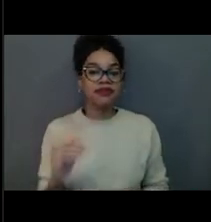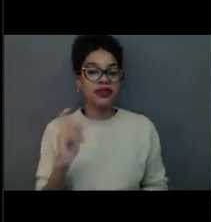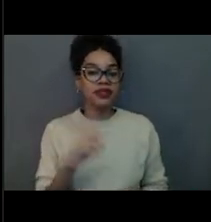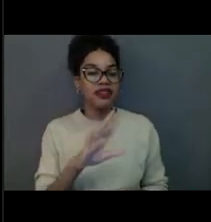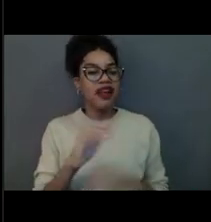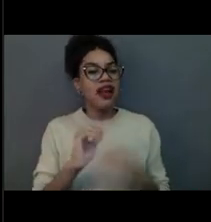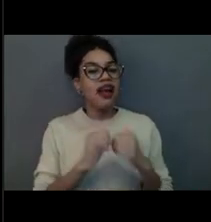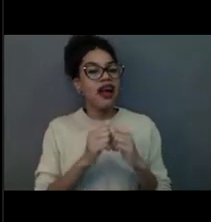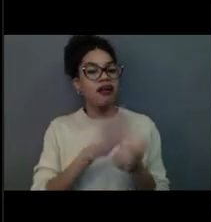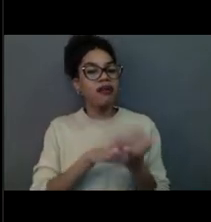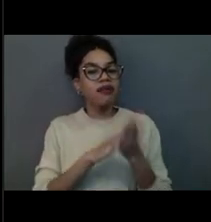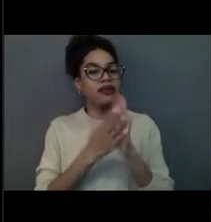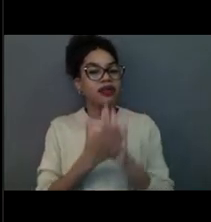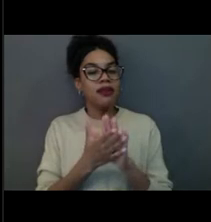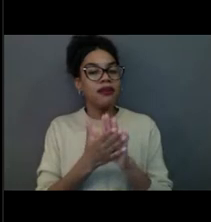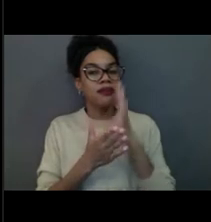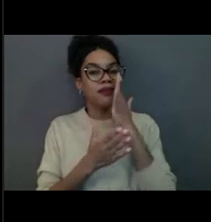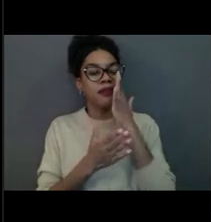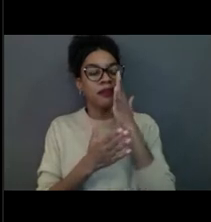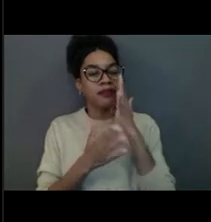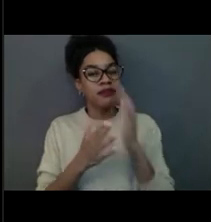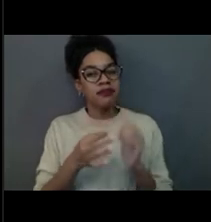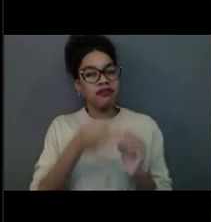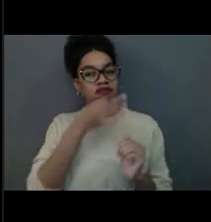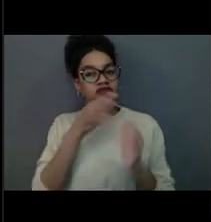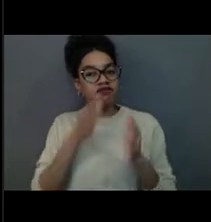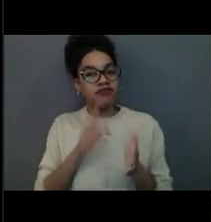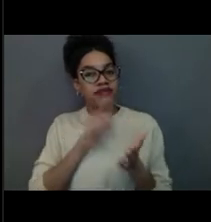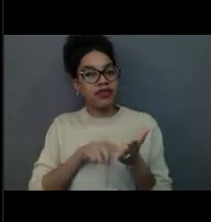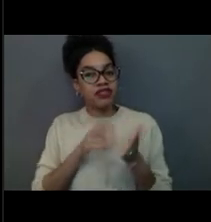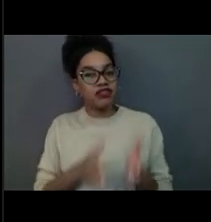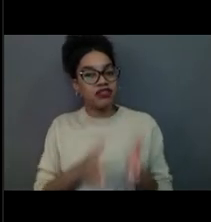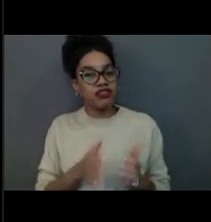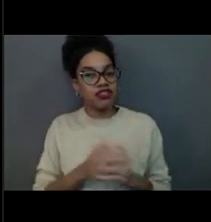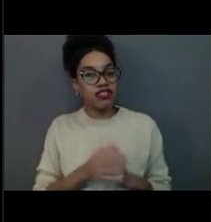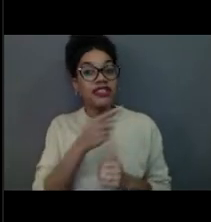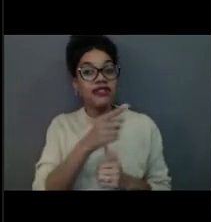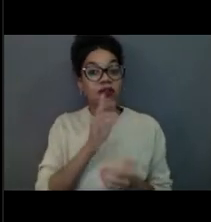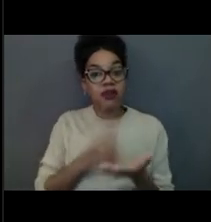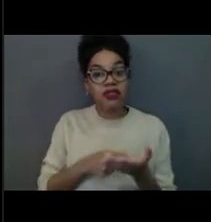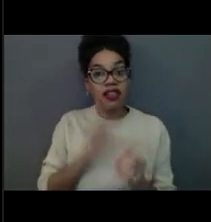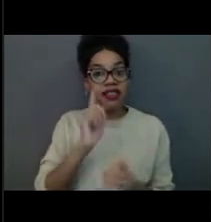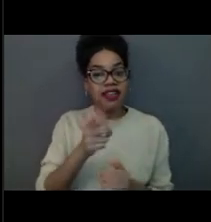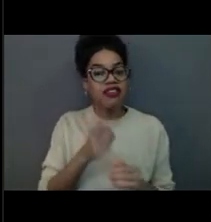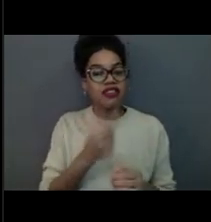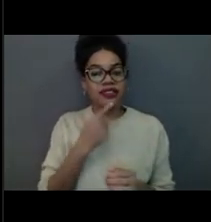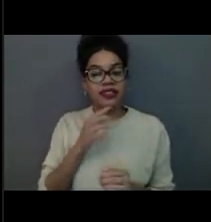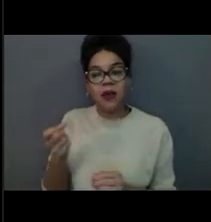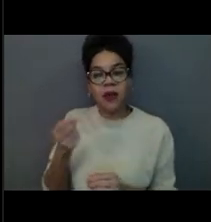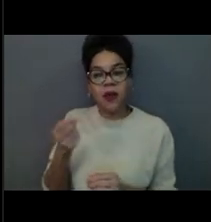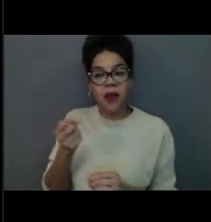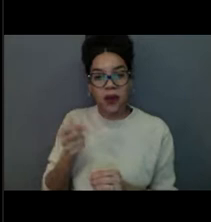these questions are coming up, Whitney, you can feel free to say, stay tuned. Okay, for sure. Thanks.